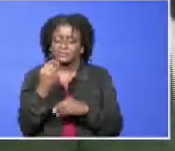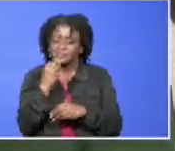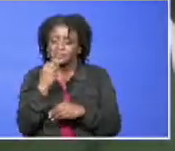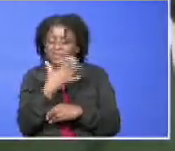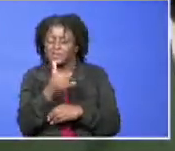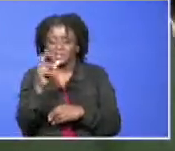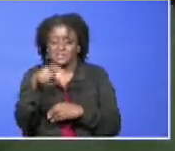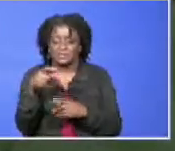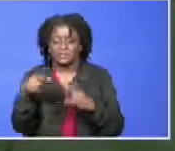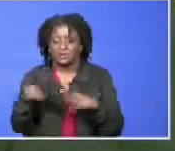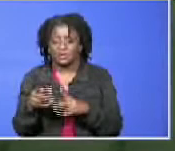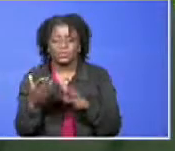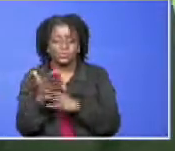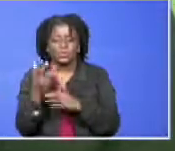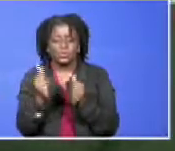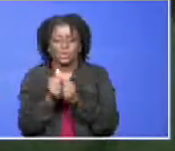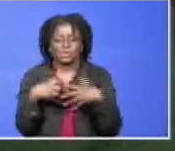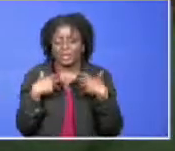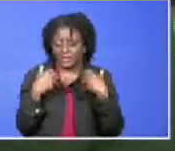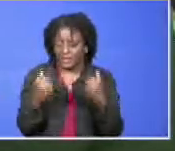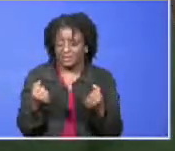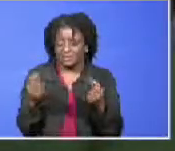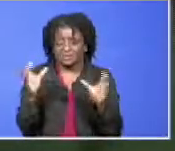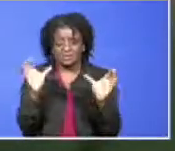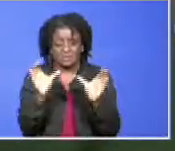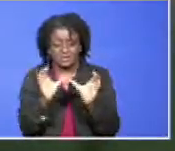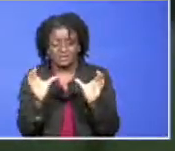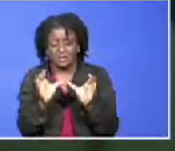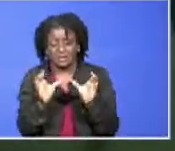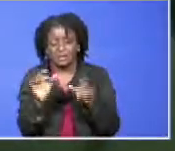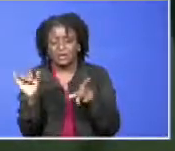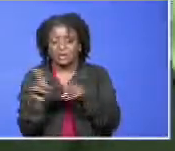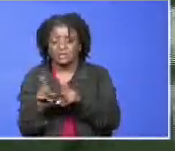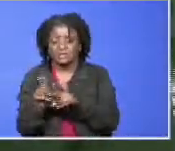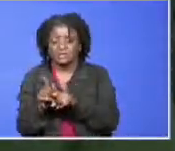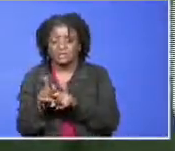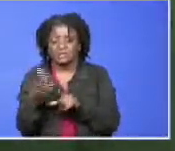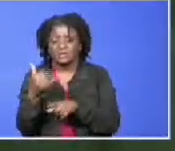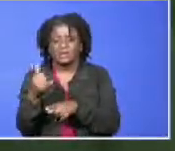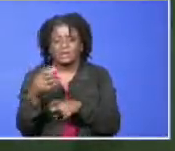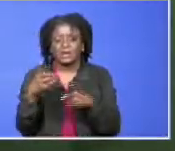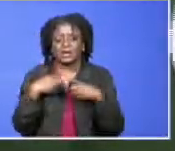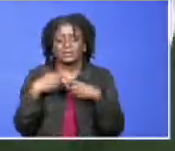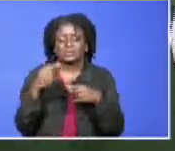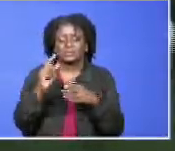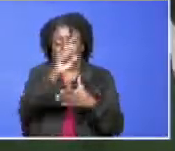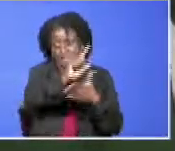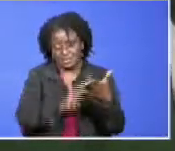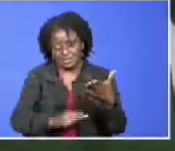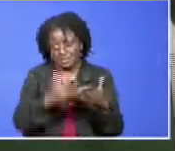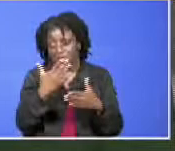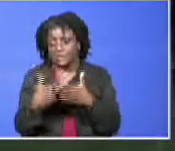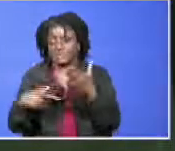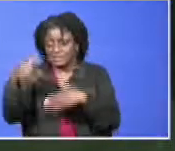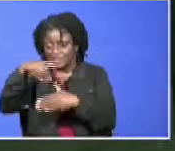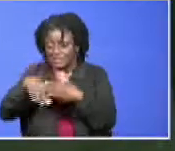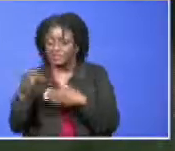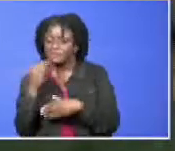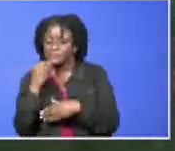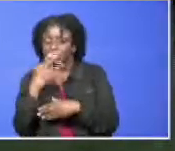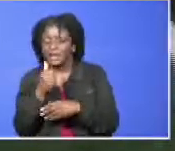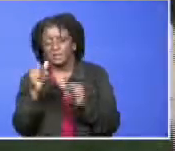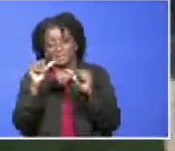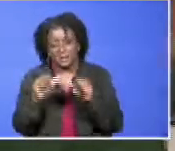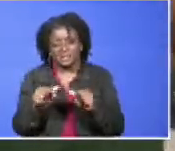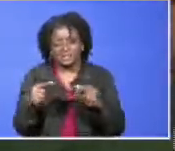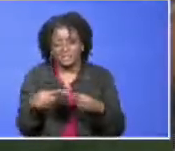go through with their health certificate also, and they have to list their ingredients and the